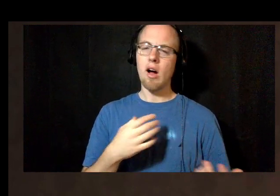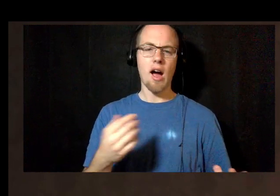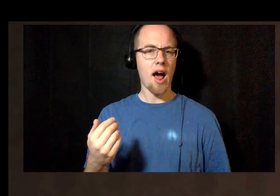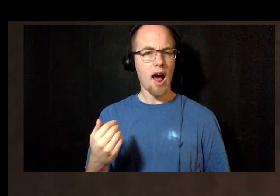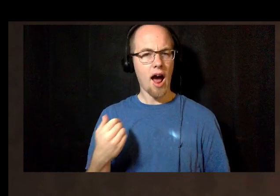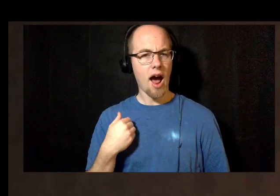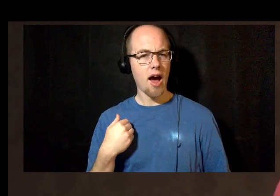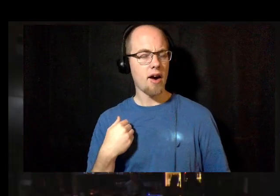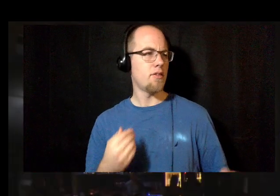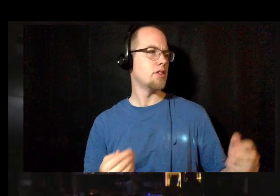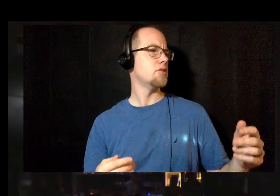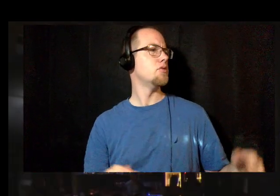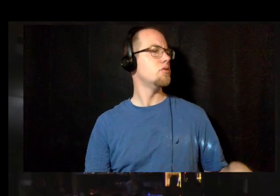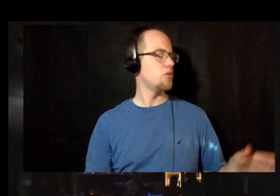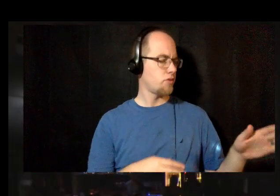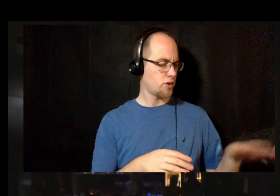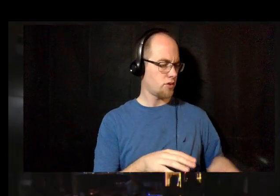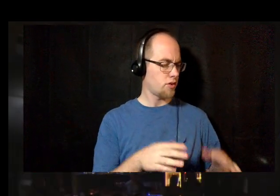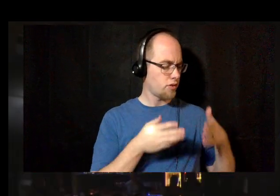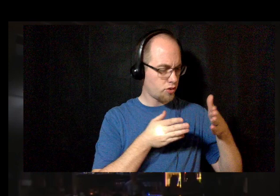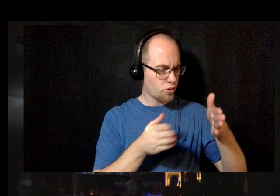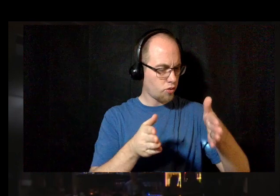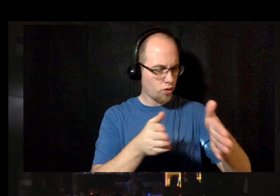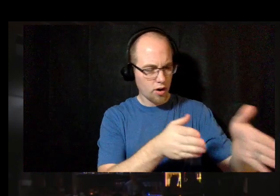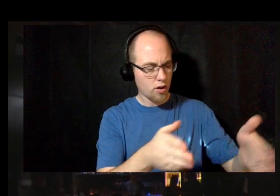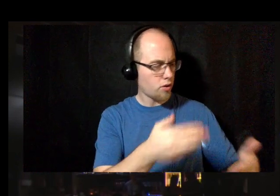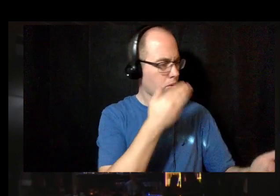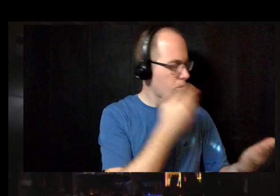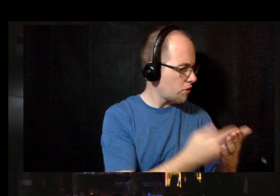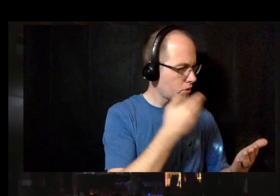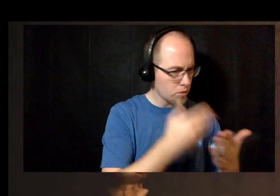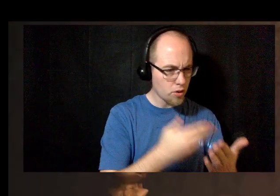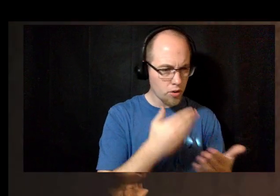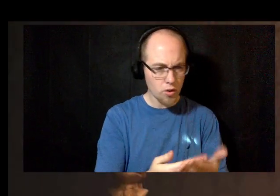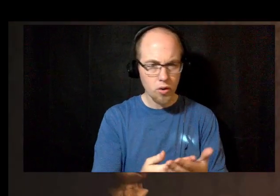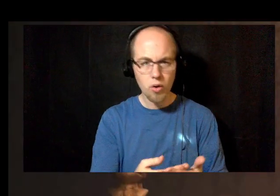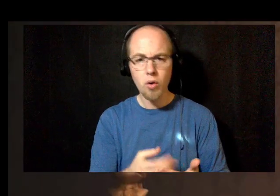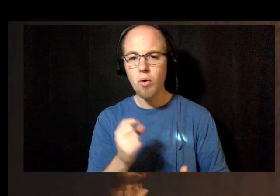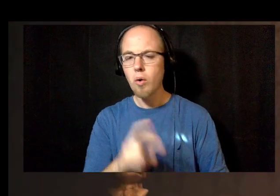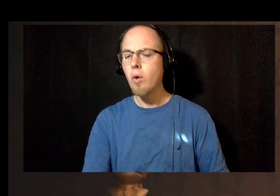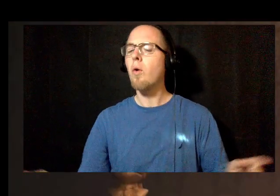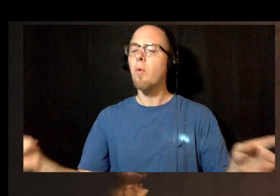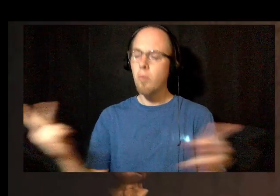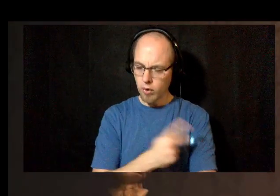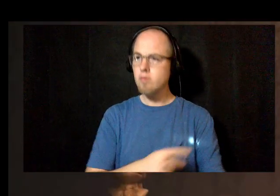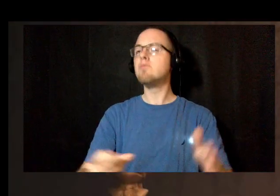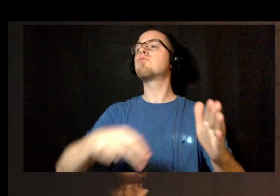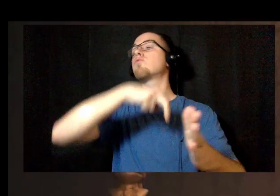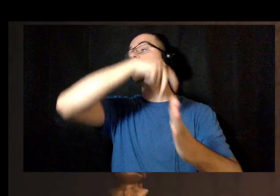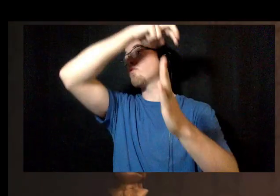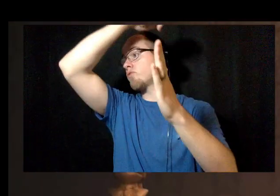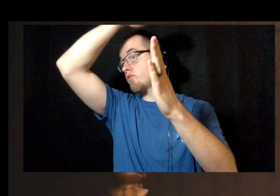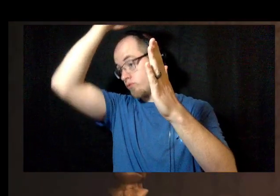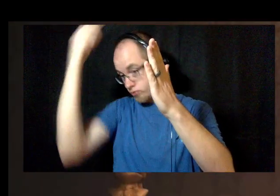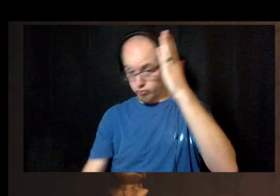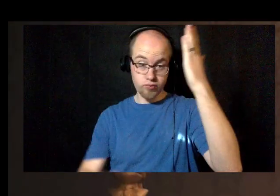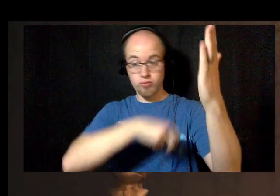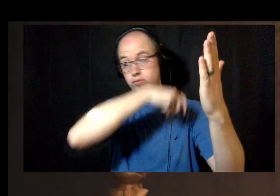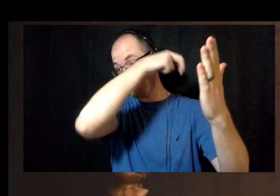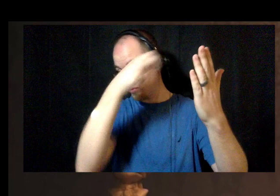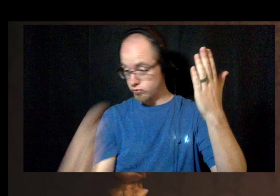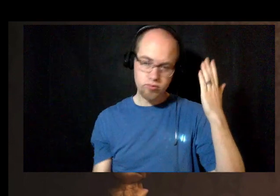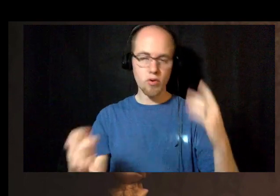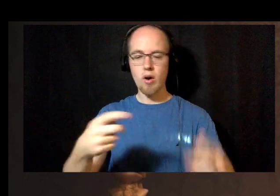intangible trail of good deeds? Or do I dive deeper and deeper into the inky